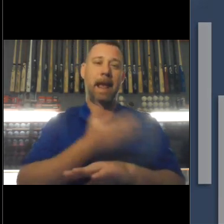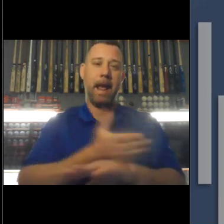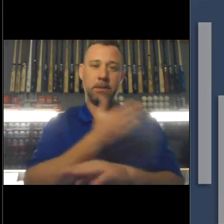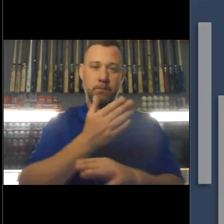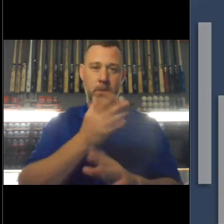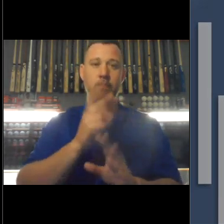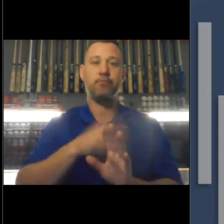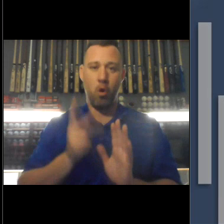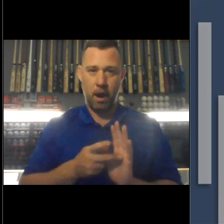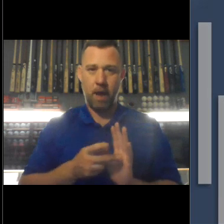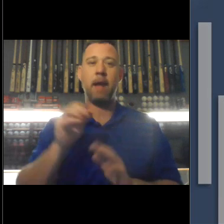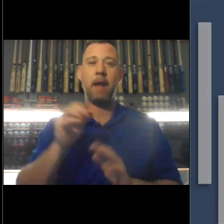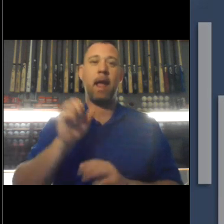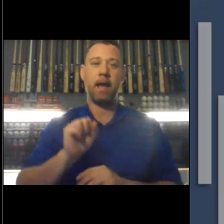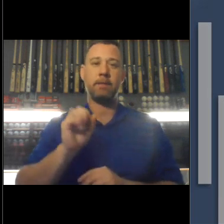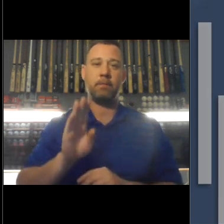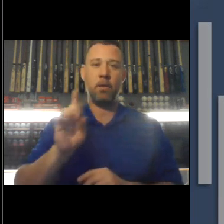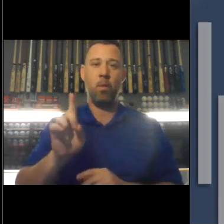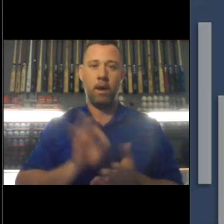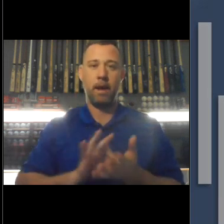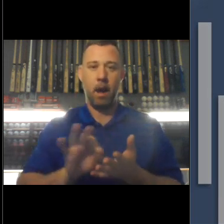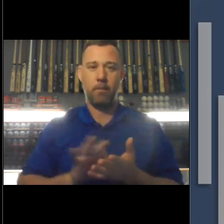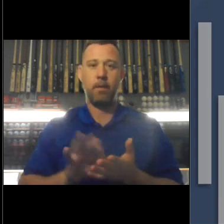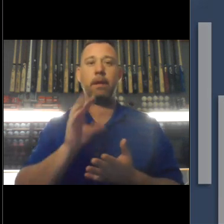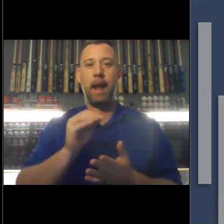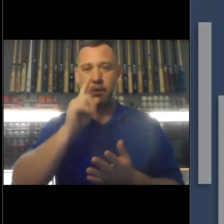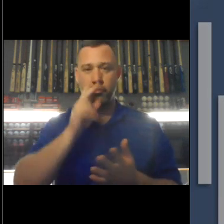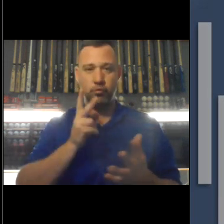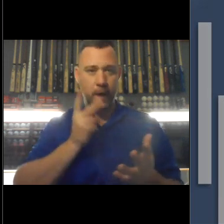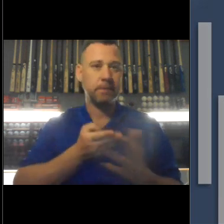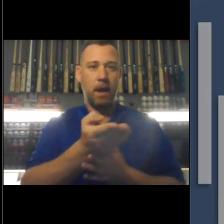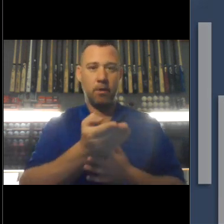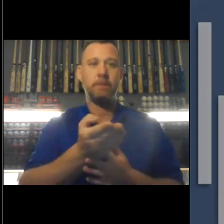as the SB1 accountability and transparency guidelines.